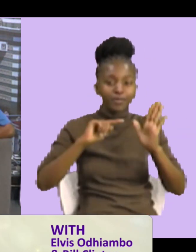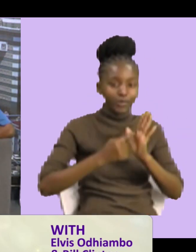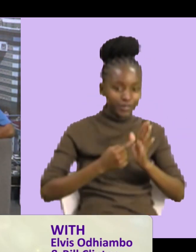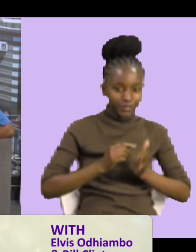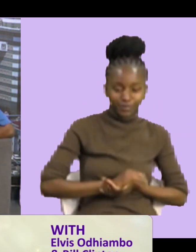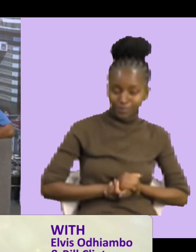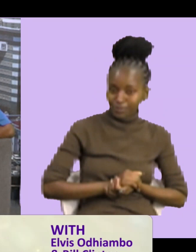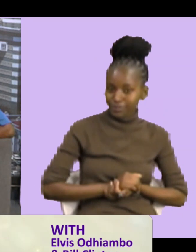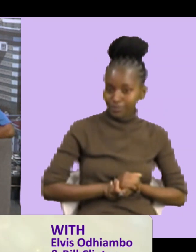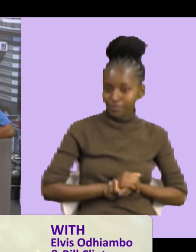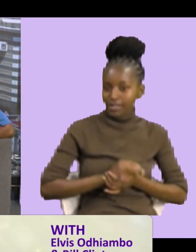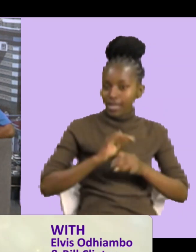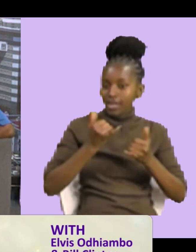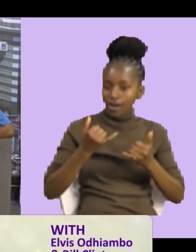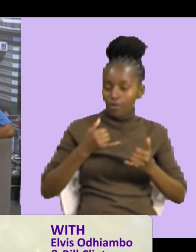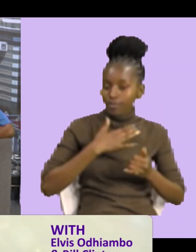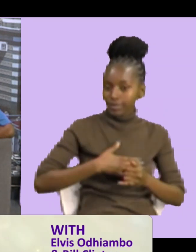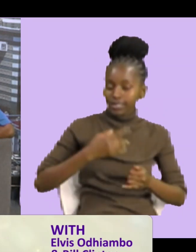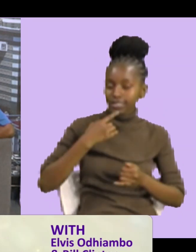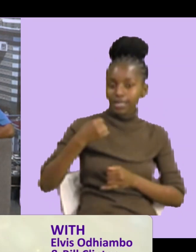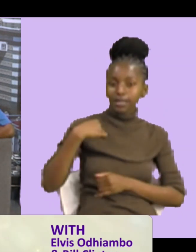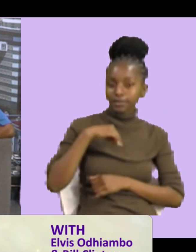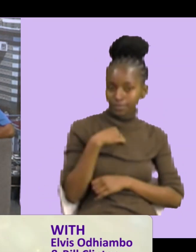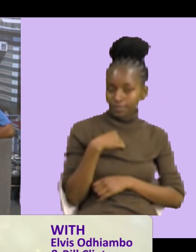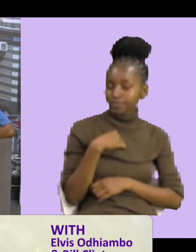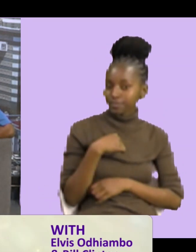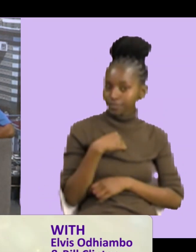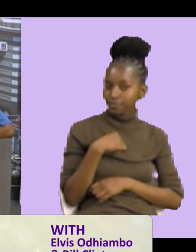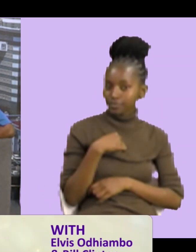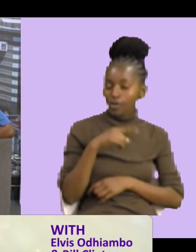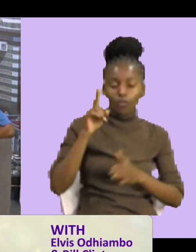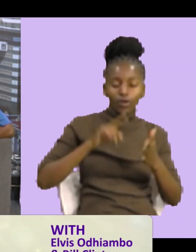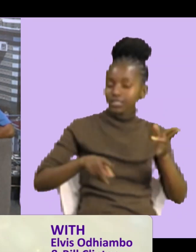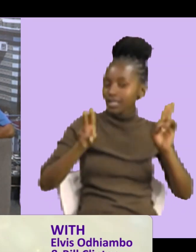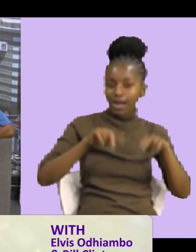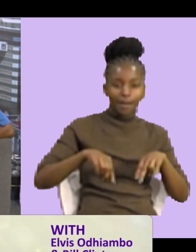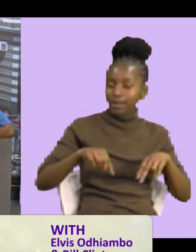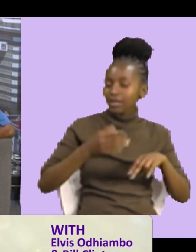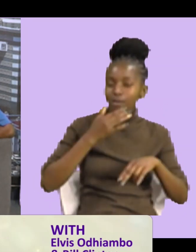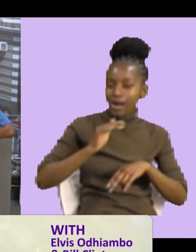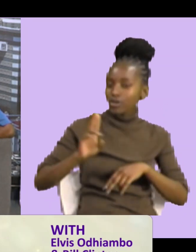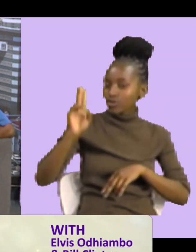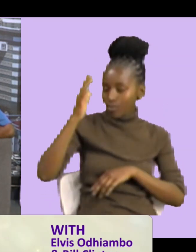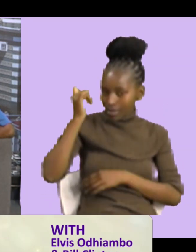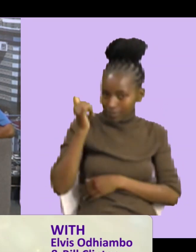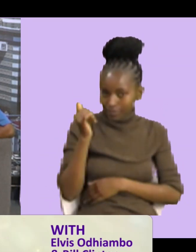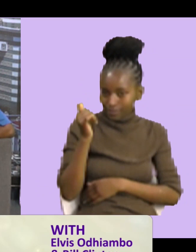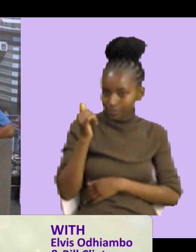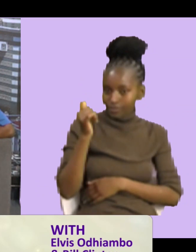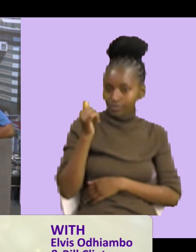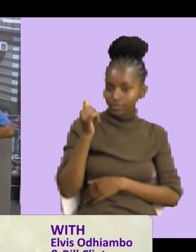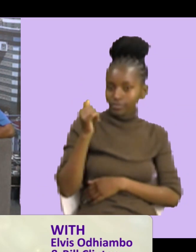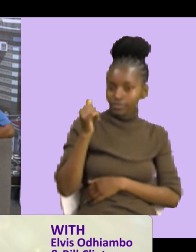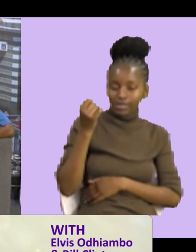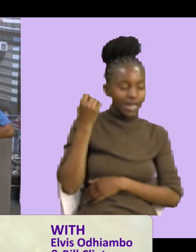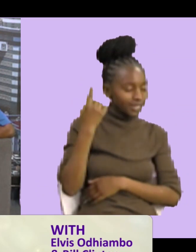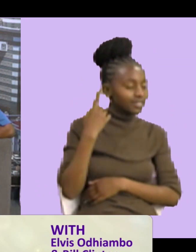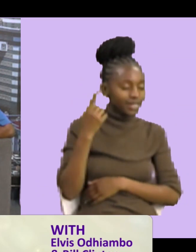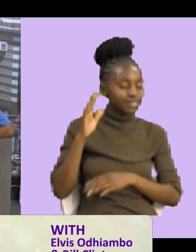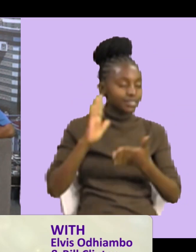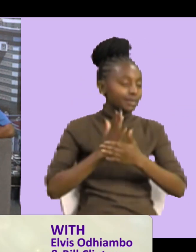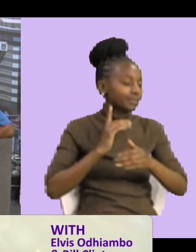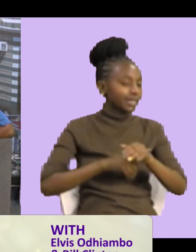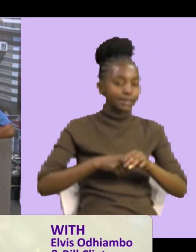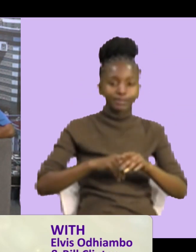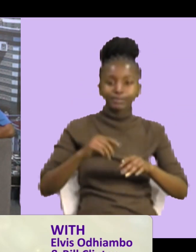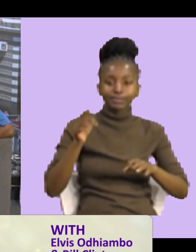well. Dissect what is ongoing at United so far. Well, of course, we understand that the outward noise, Kpl And Epl, the